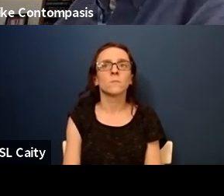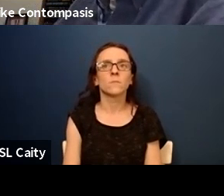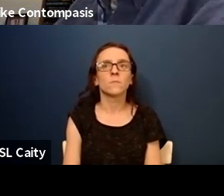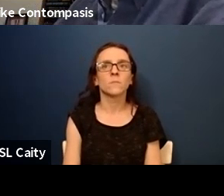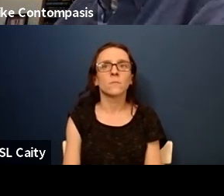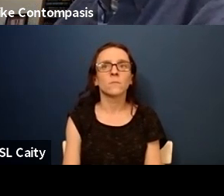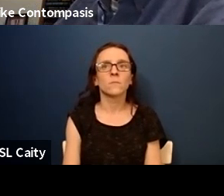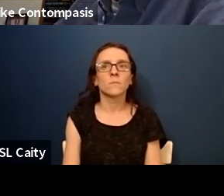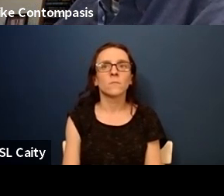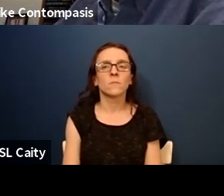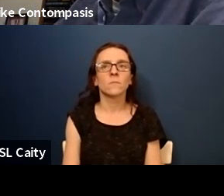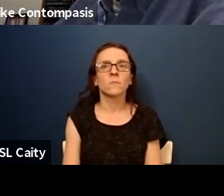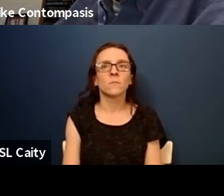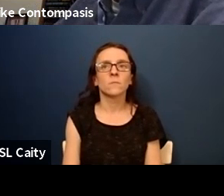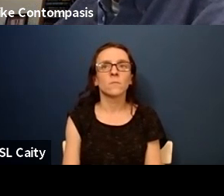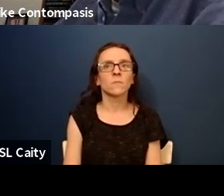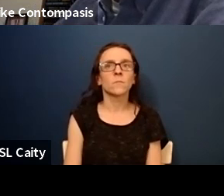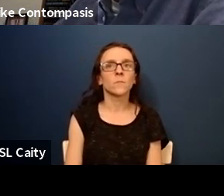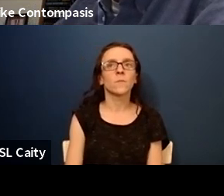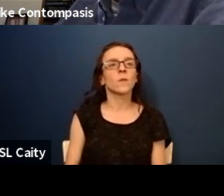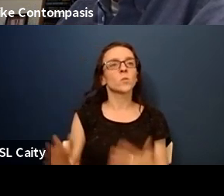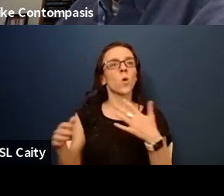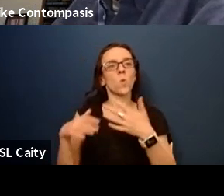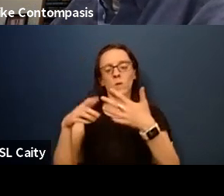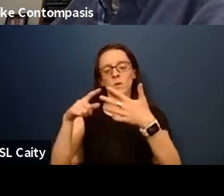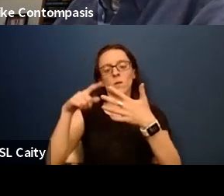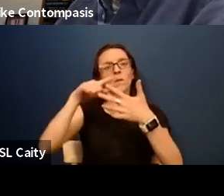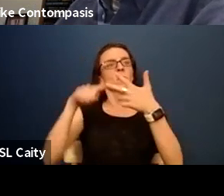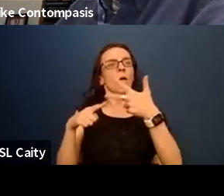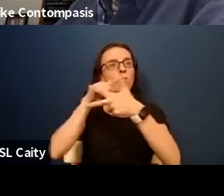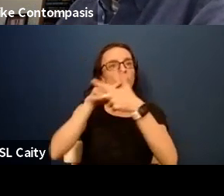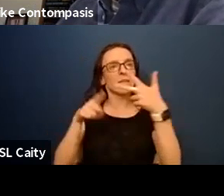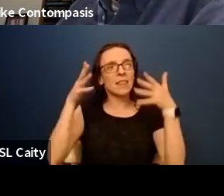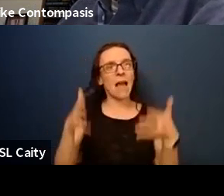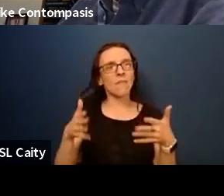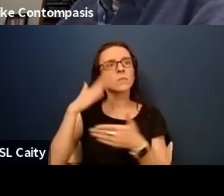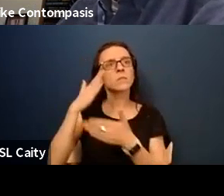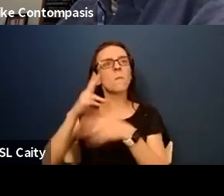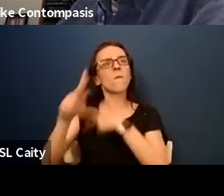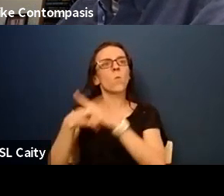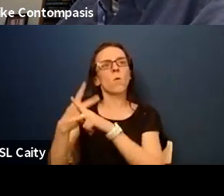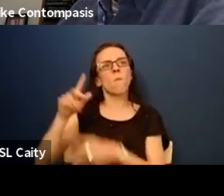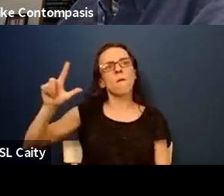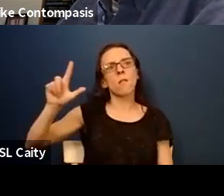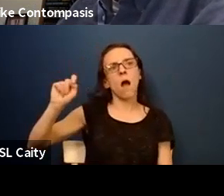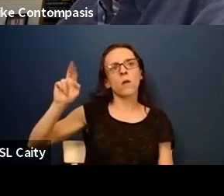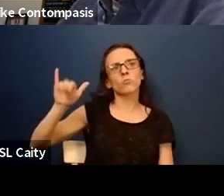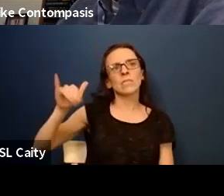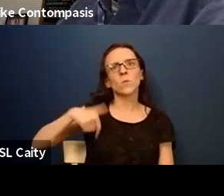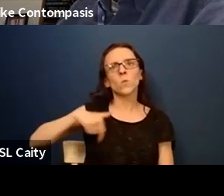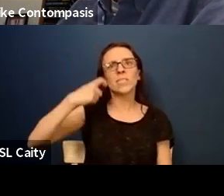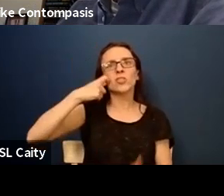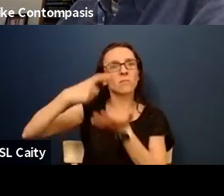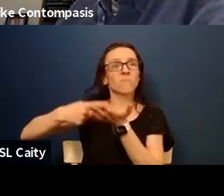The remaining three are some form of lottery, which we've just spent about 20 minutes on. Okay, we